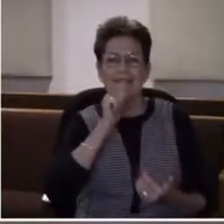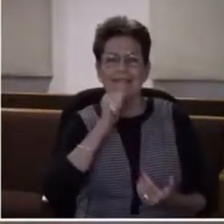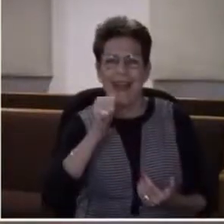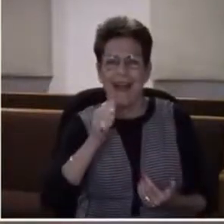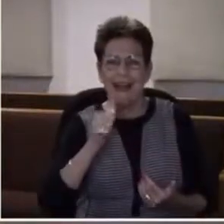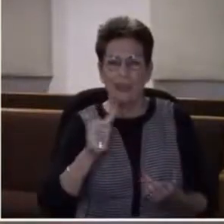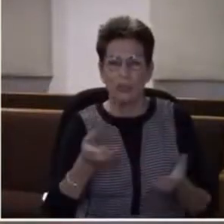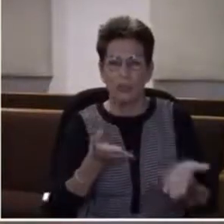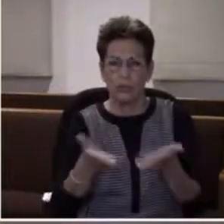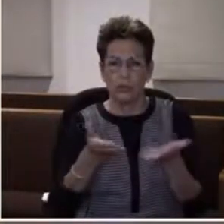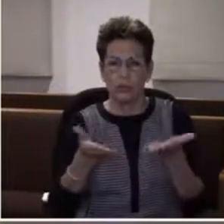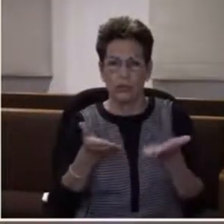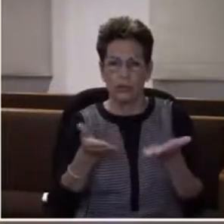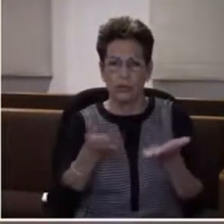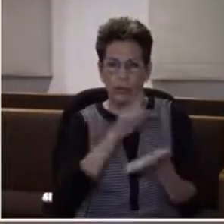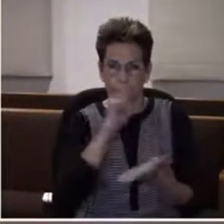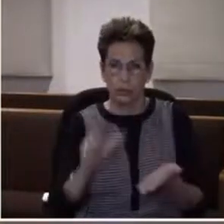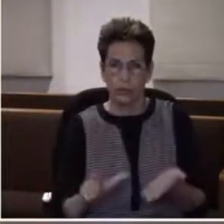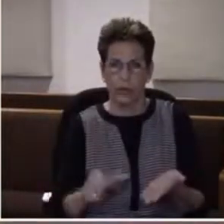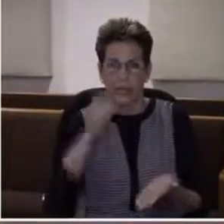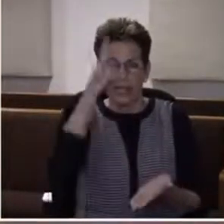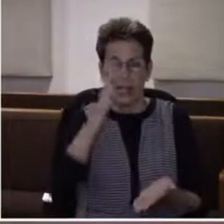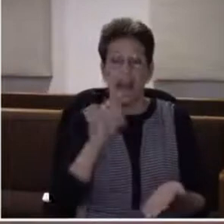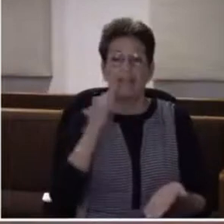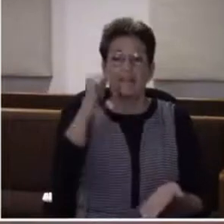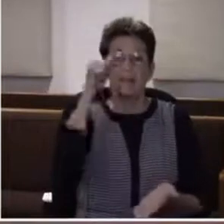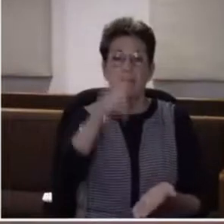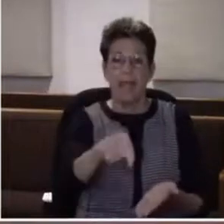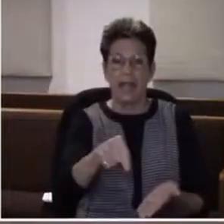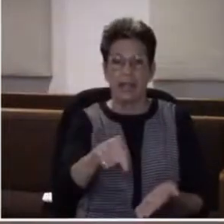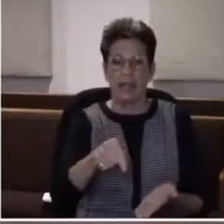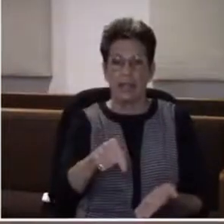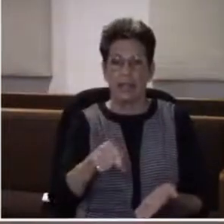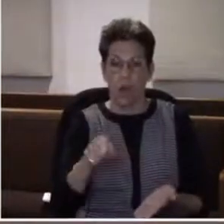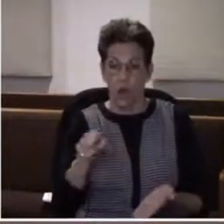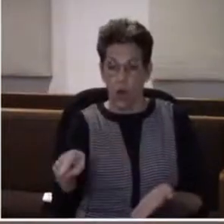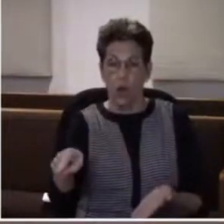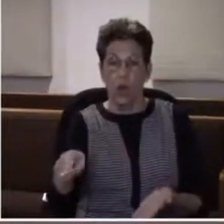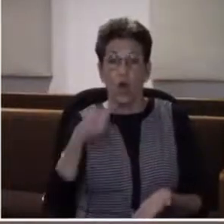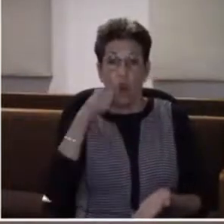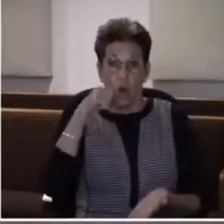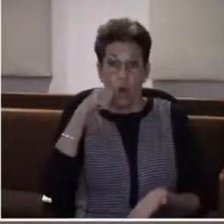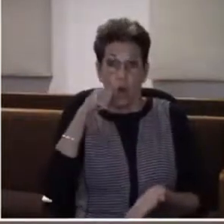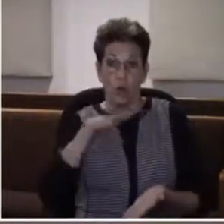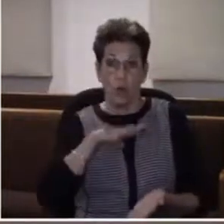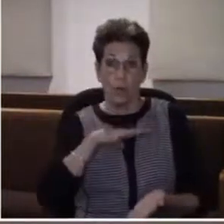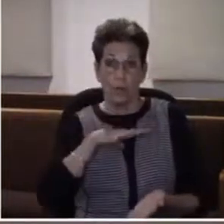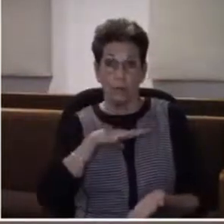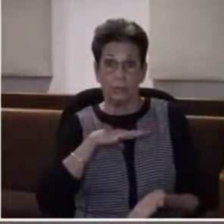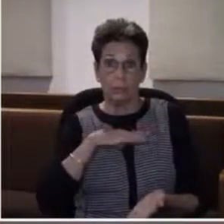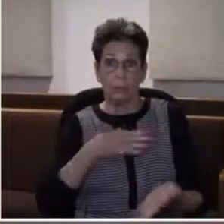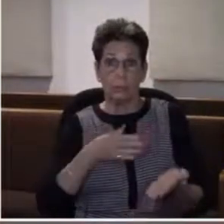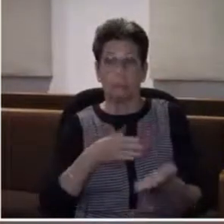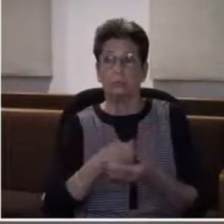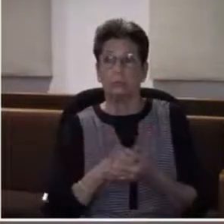God commanded her, and you and I are commanded to be faithful in all things. By the way,